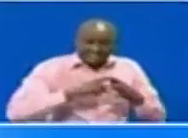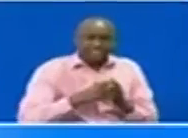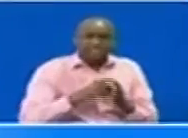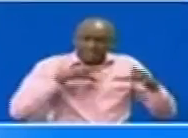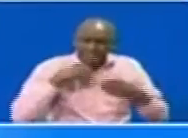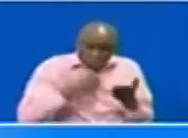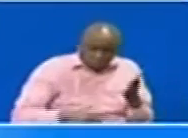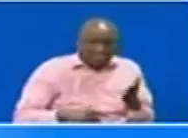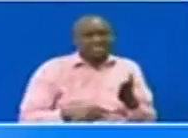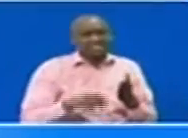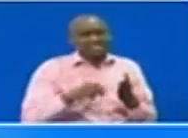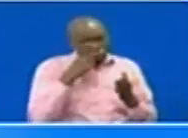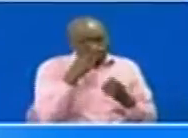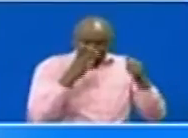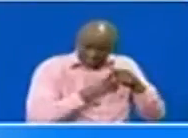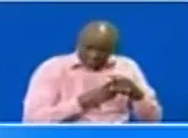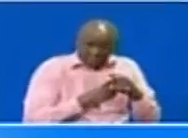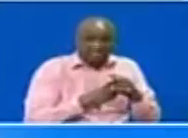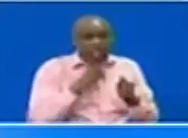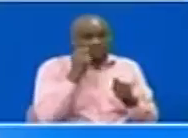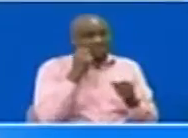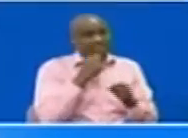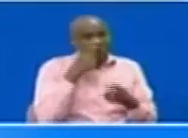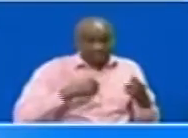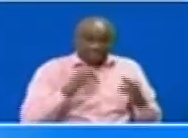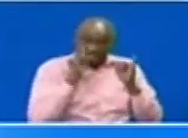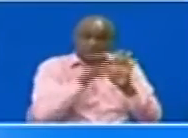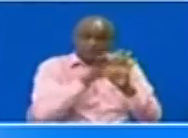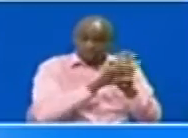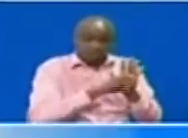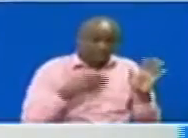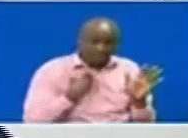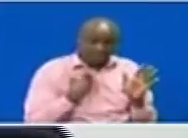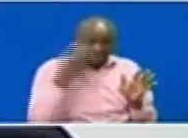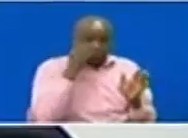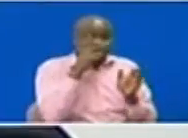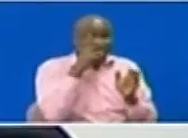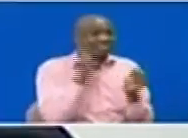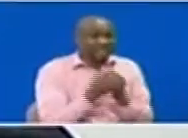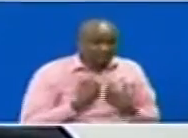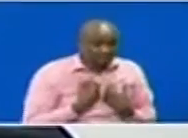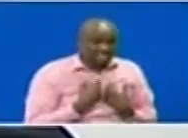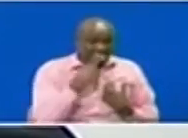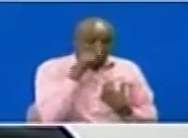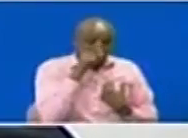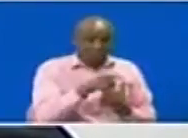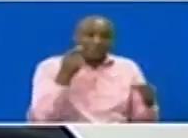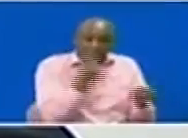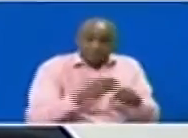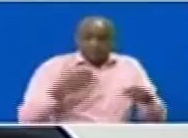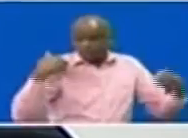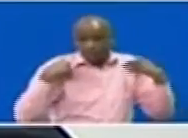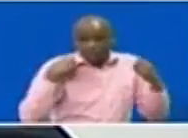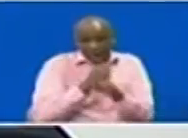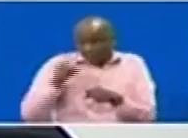by appreciating that on 27th of August 2010, we had a new constitution, and it said that you cannot interfere with